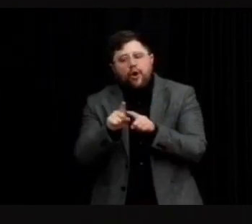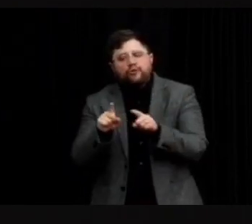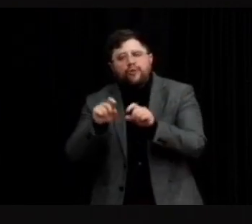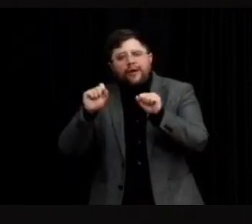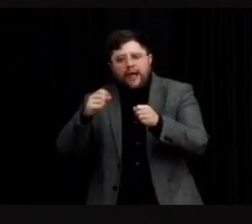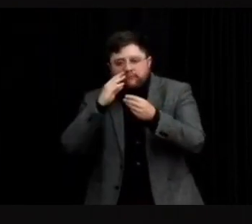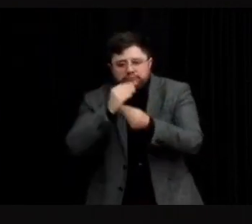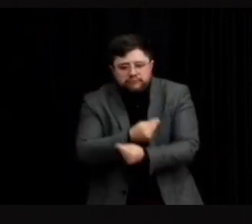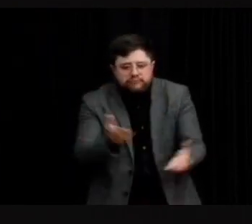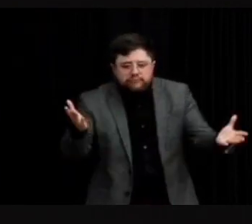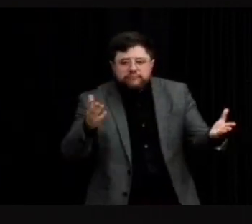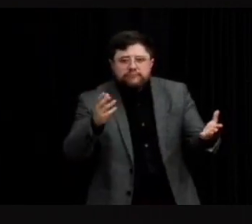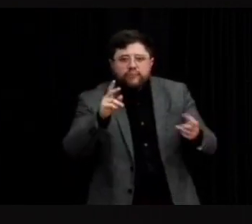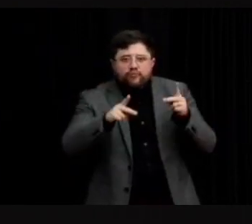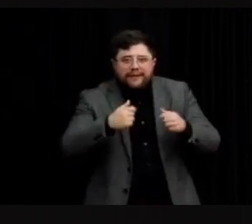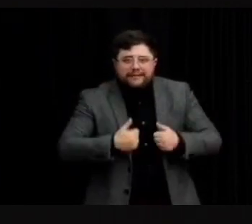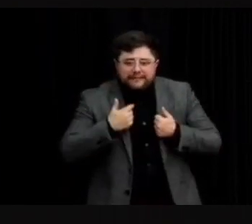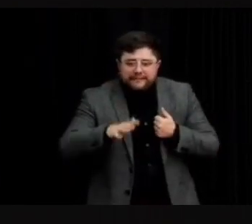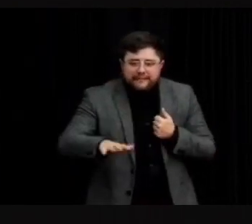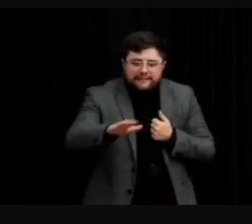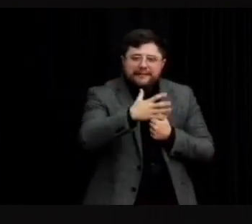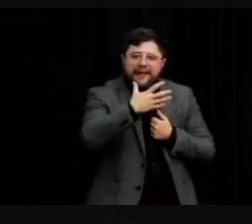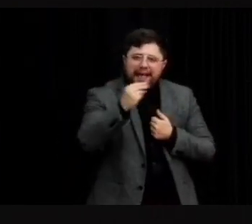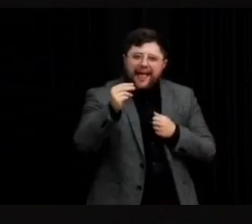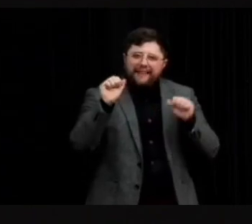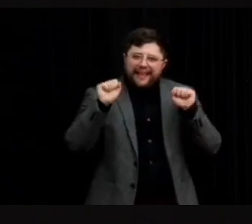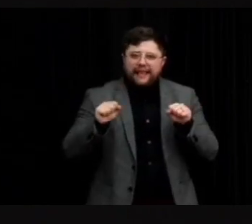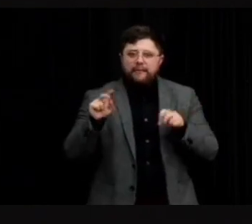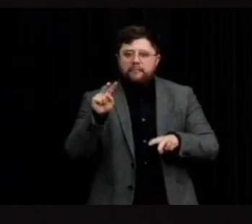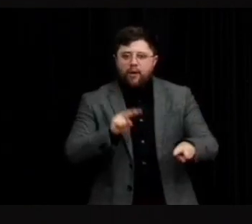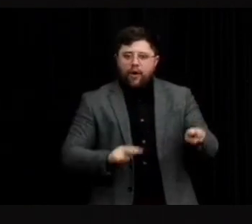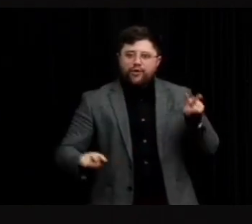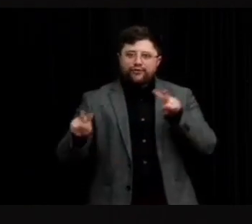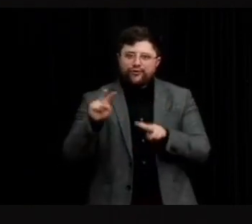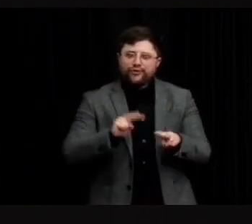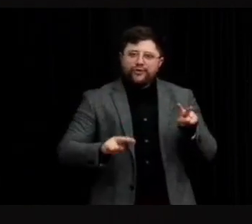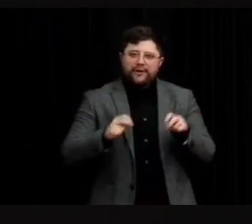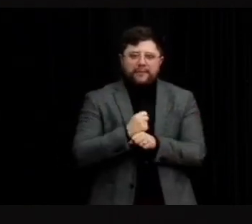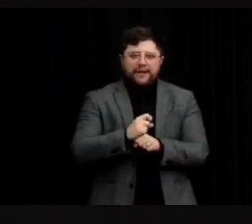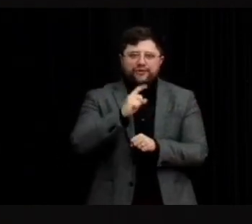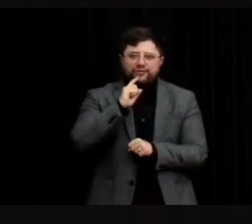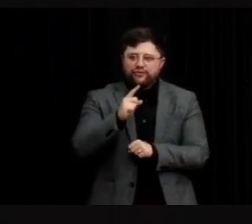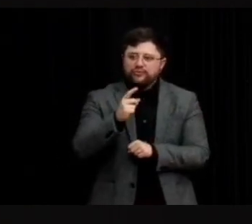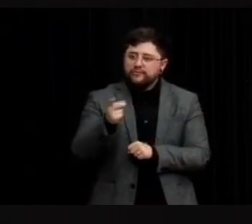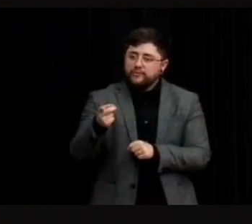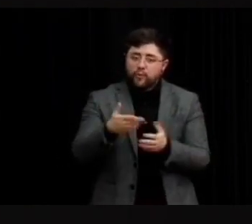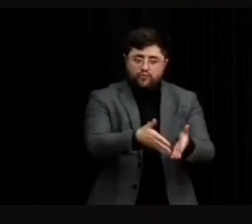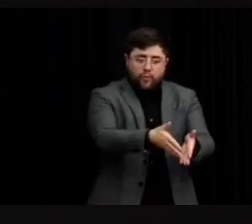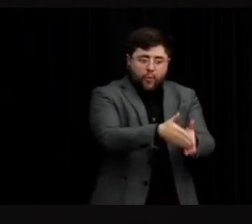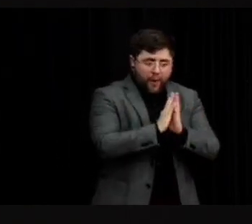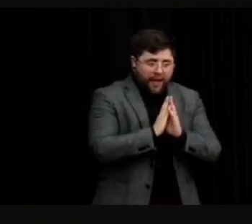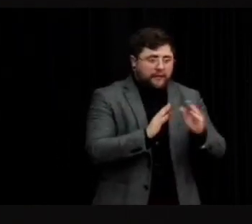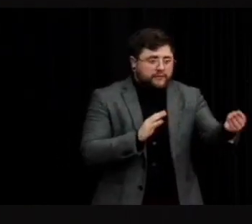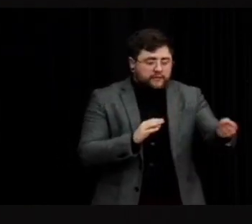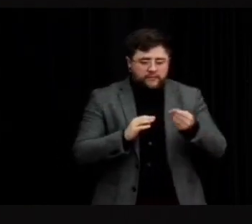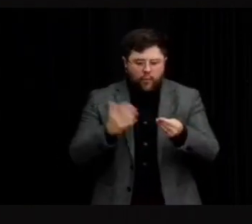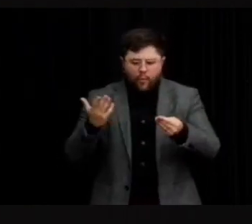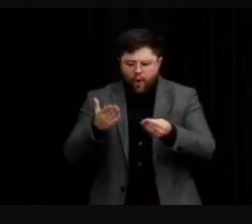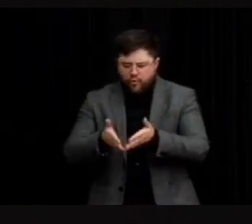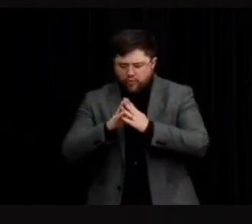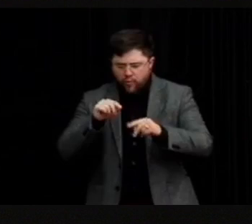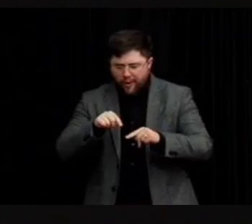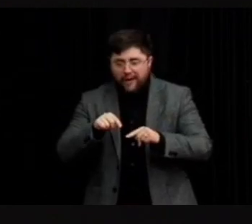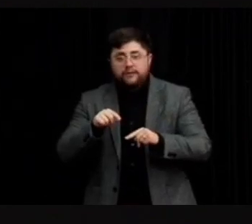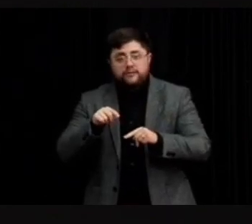residents to it as well, and that they are actually monitored so you can see, when the request was made, what it was, how